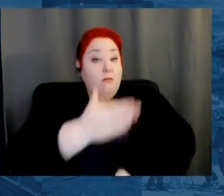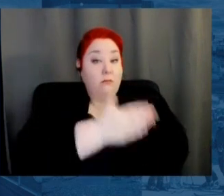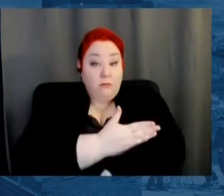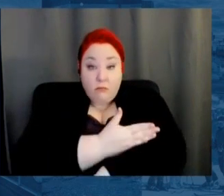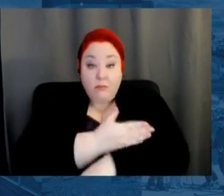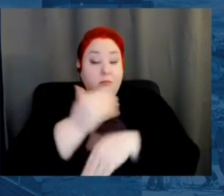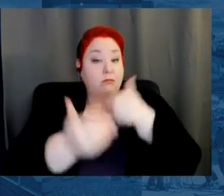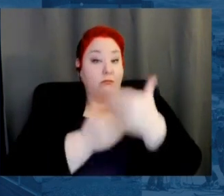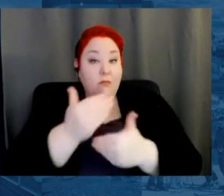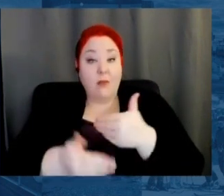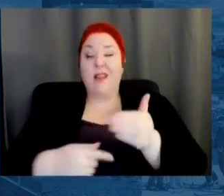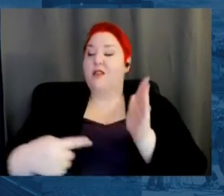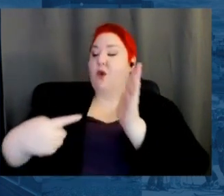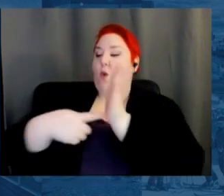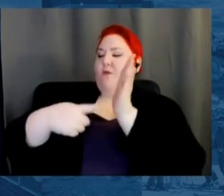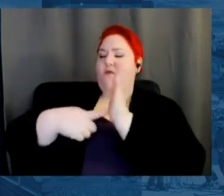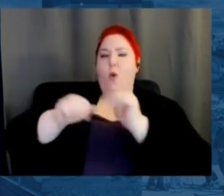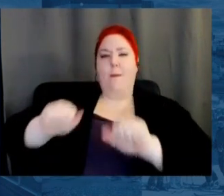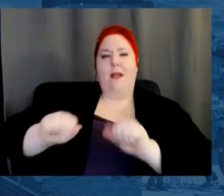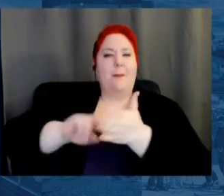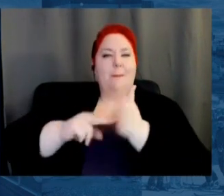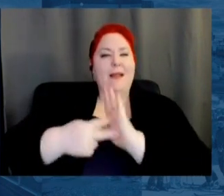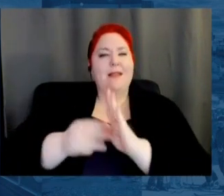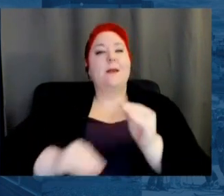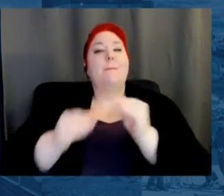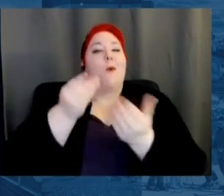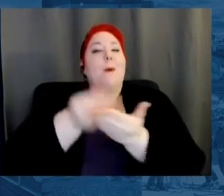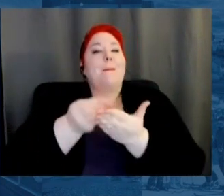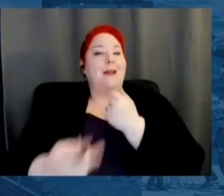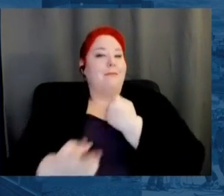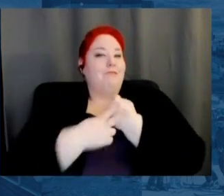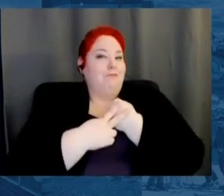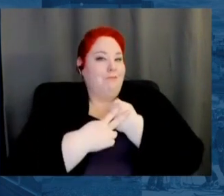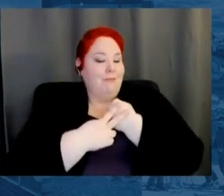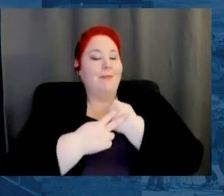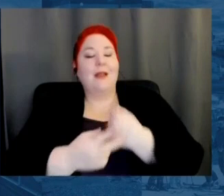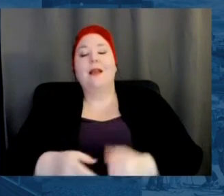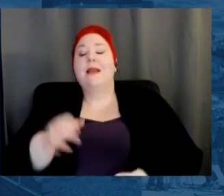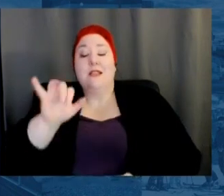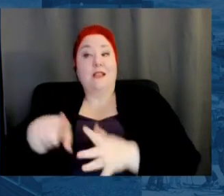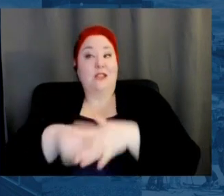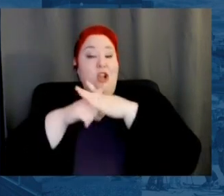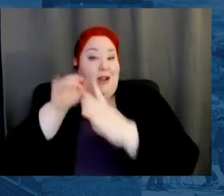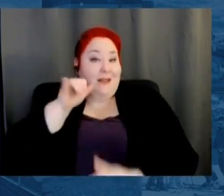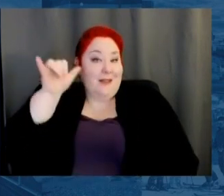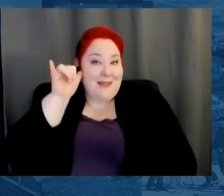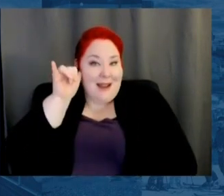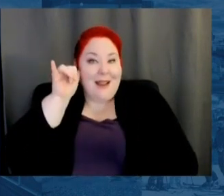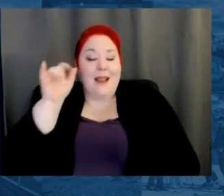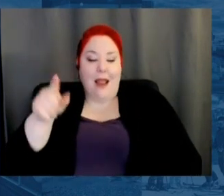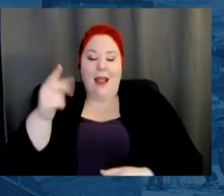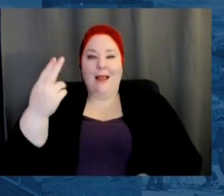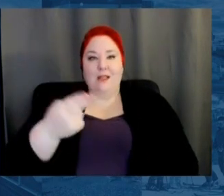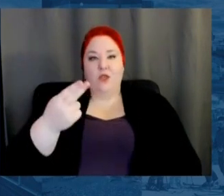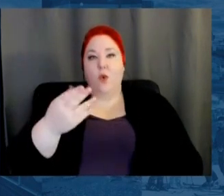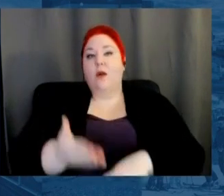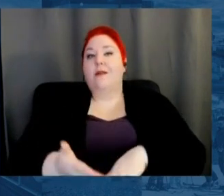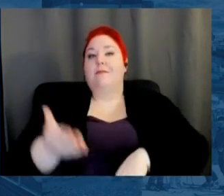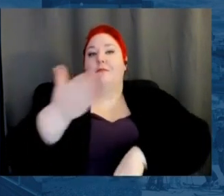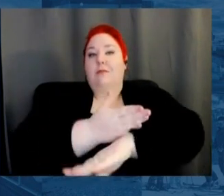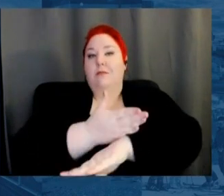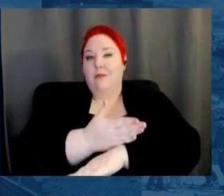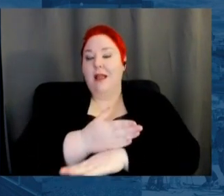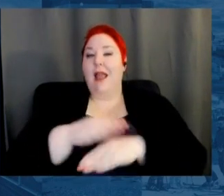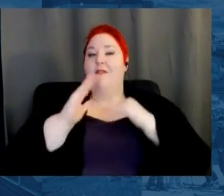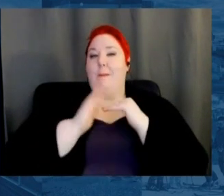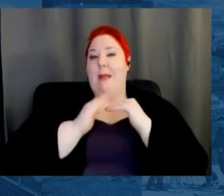money in your pockets. And starting today or yesterday, phasing in an historic increase in the minimum wage. That's going